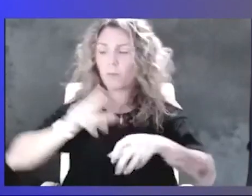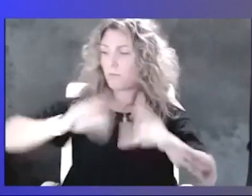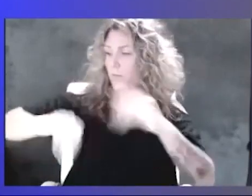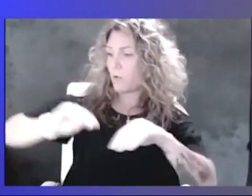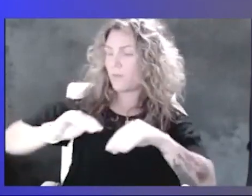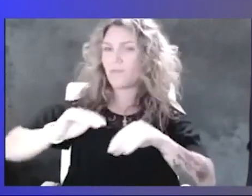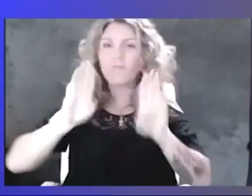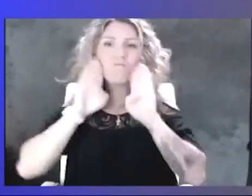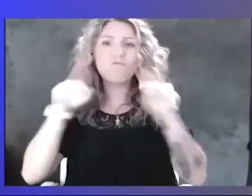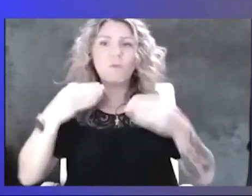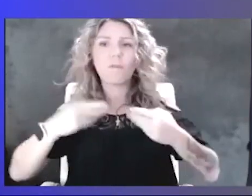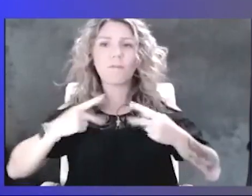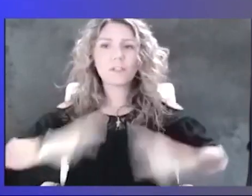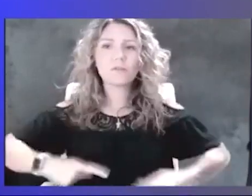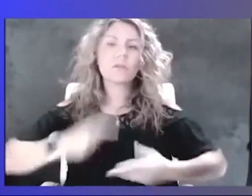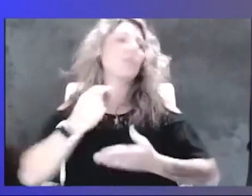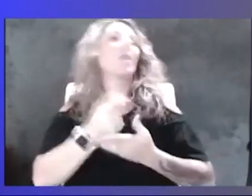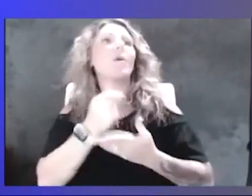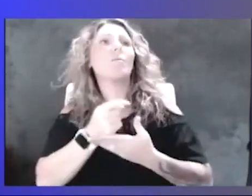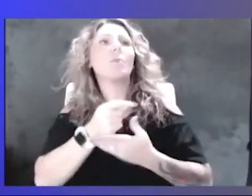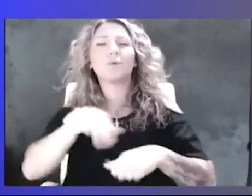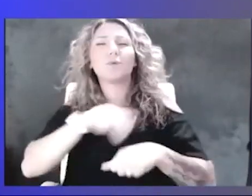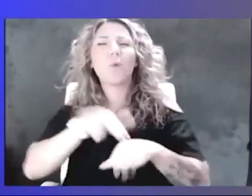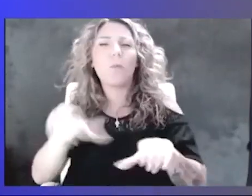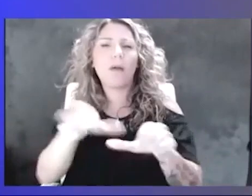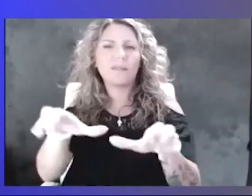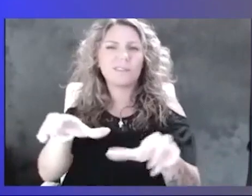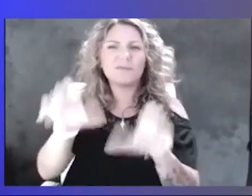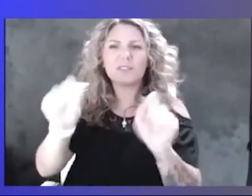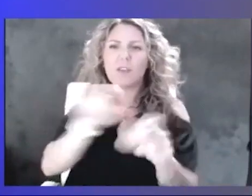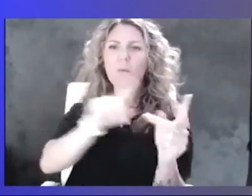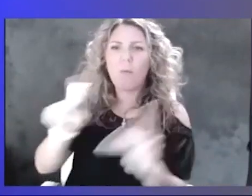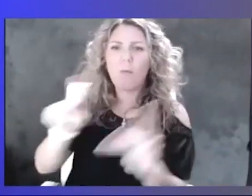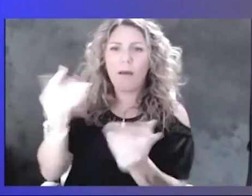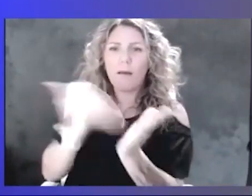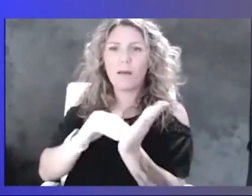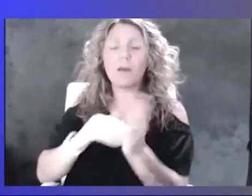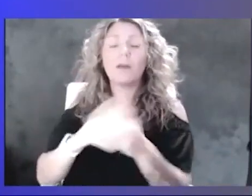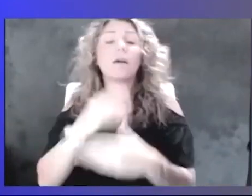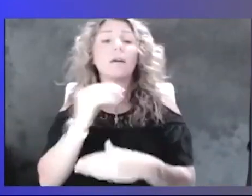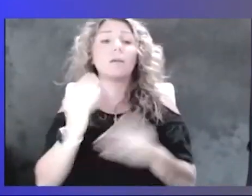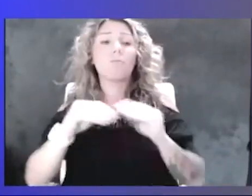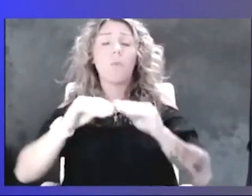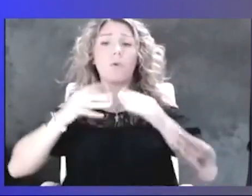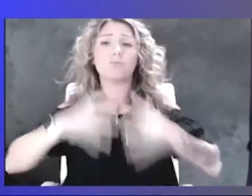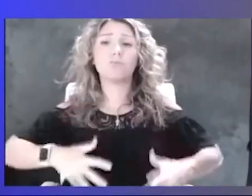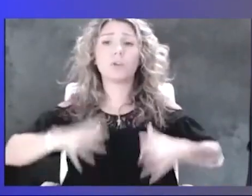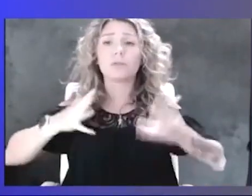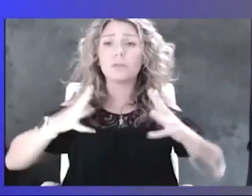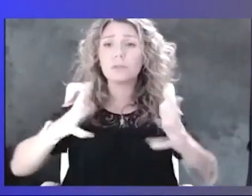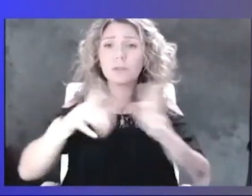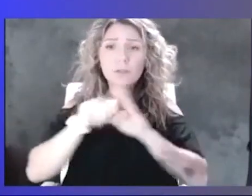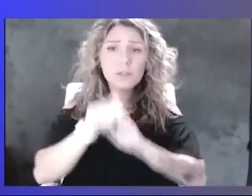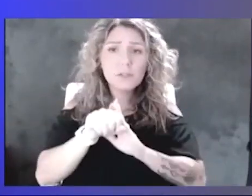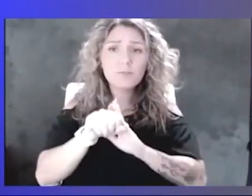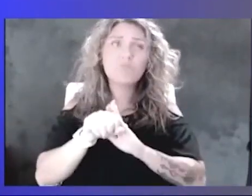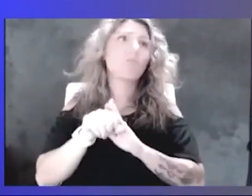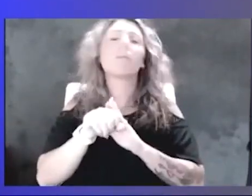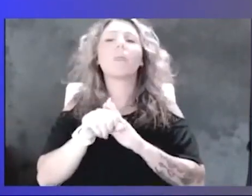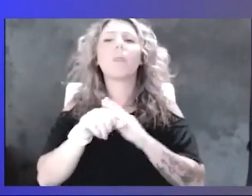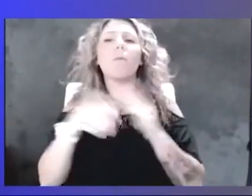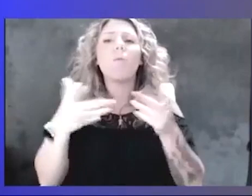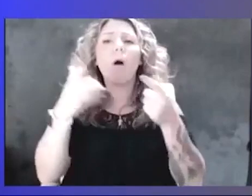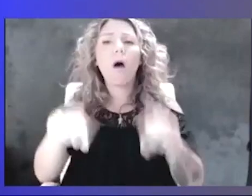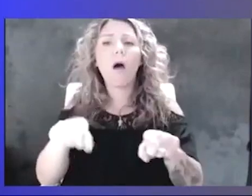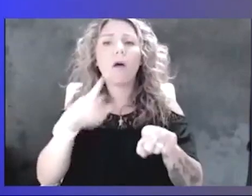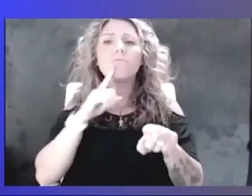to normal activities. For kids who are having more depression, anxiety symptoms, a lot of times it's getting them in touch with a psychologist